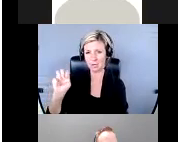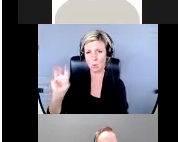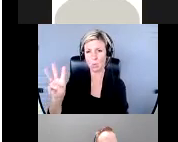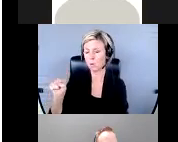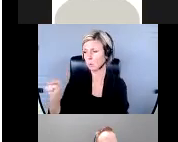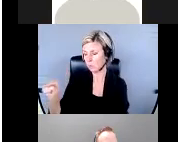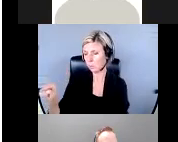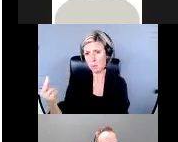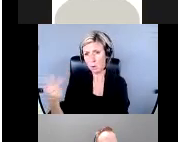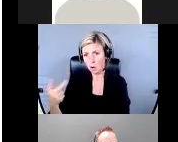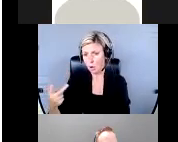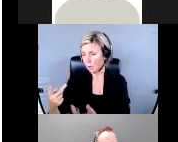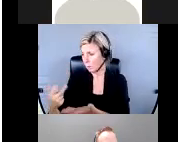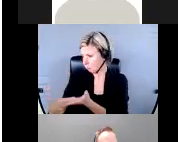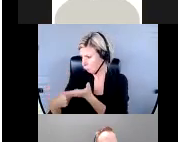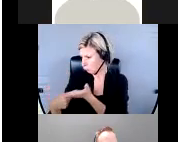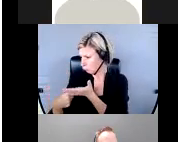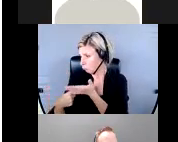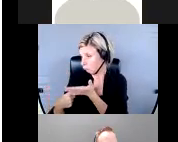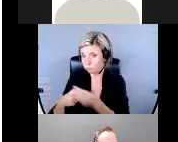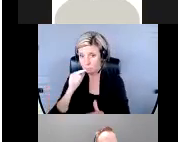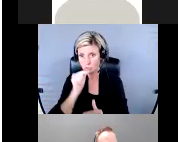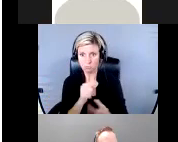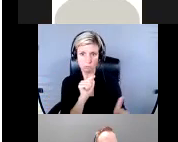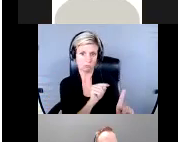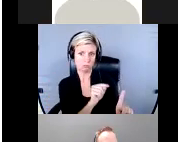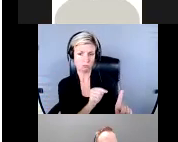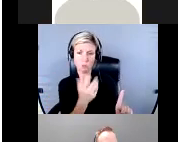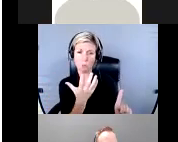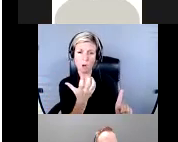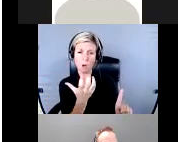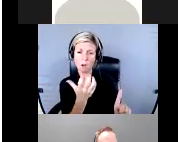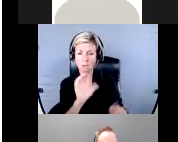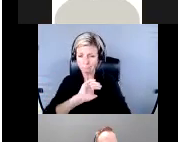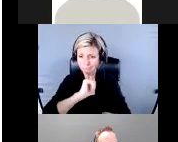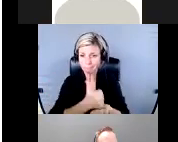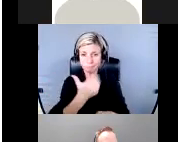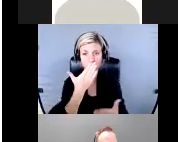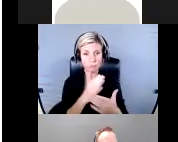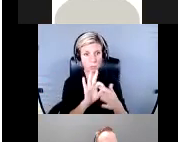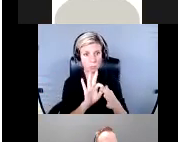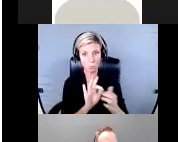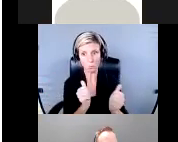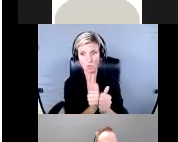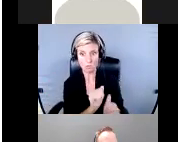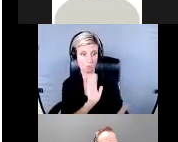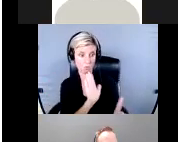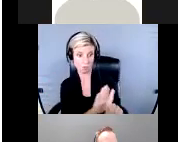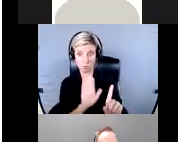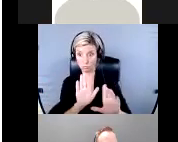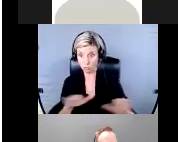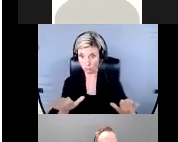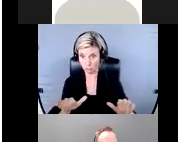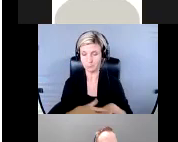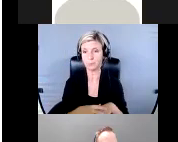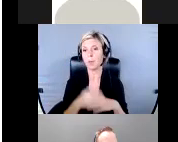have a relationship with her children. And she ended up, so that what had happened is there was